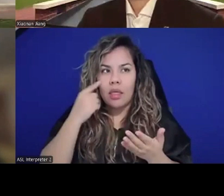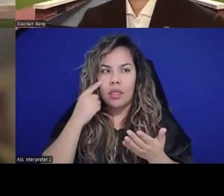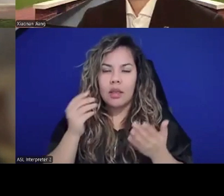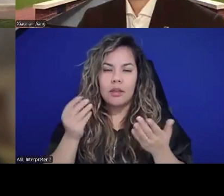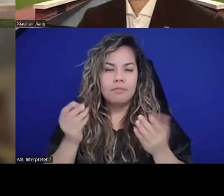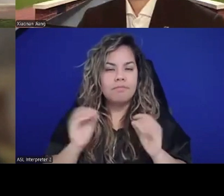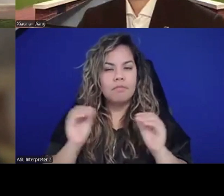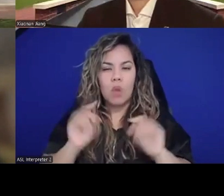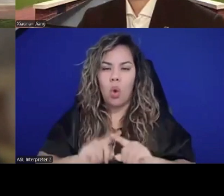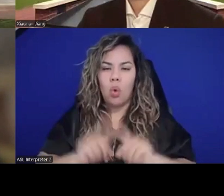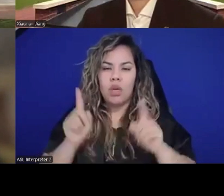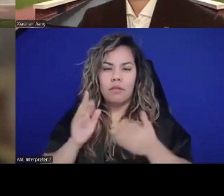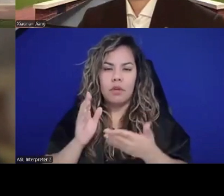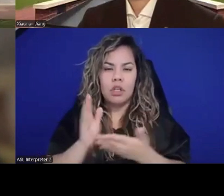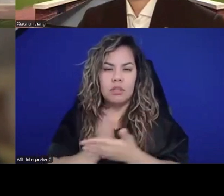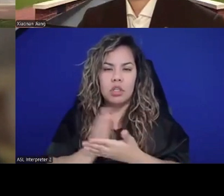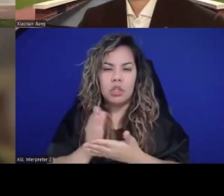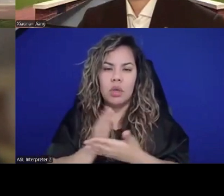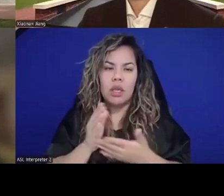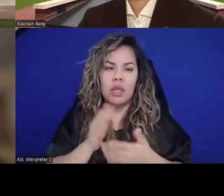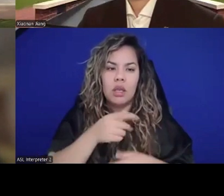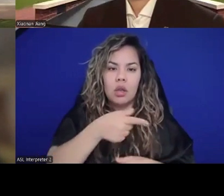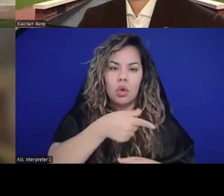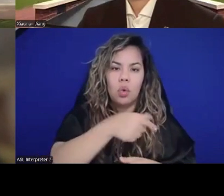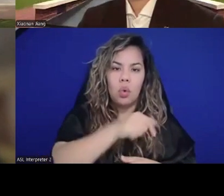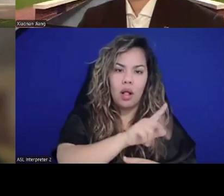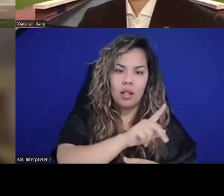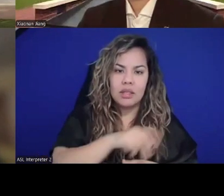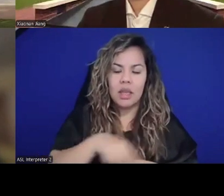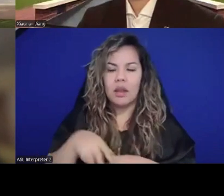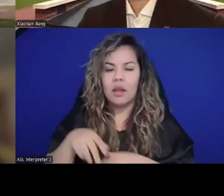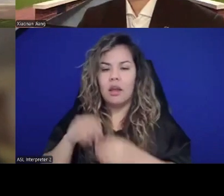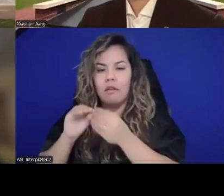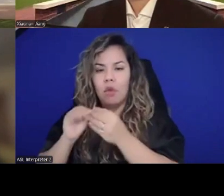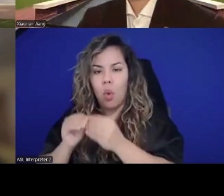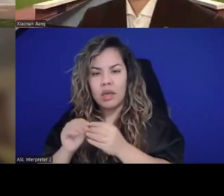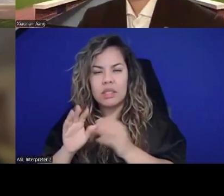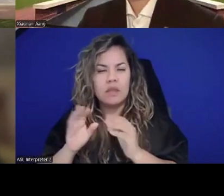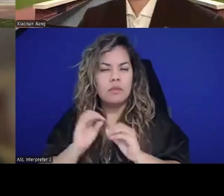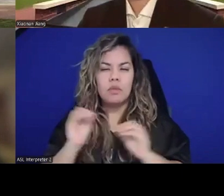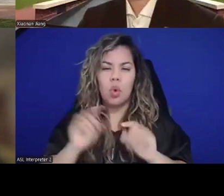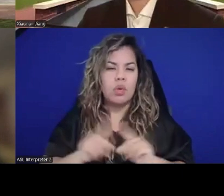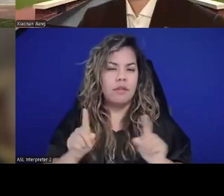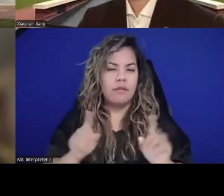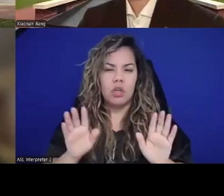difference between quantitative and qualitative research papers concerning